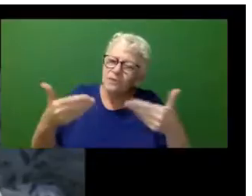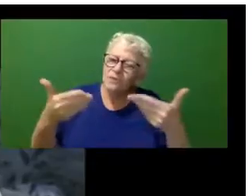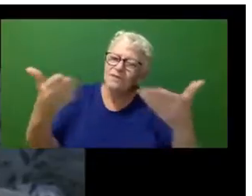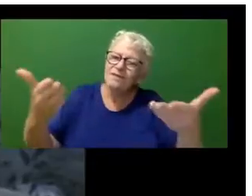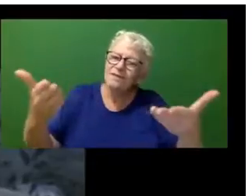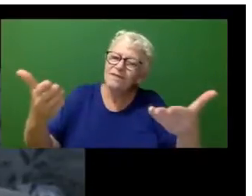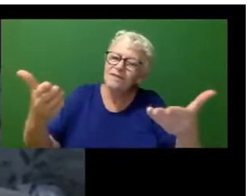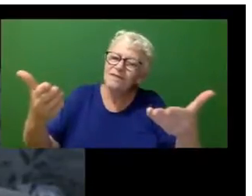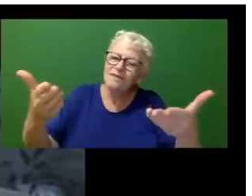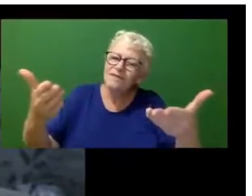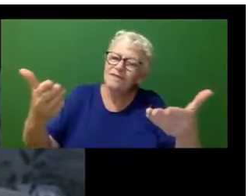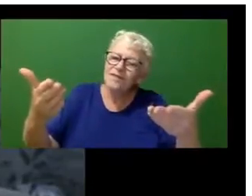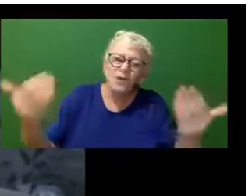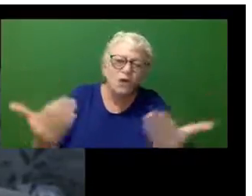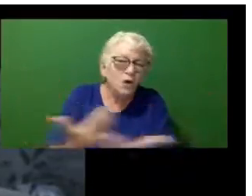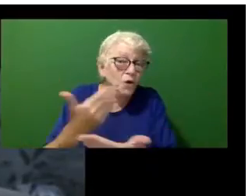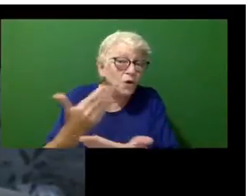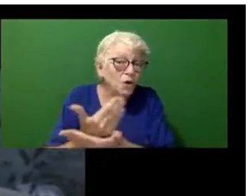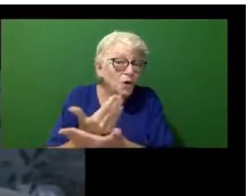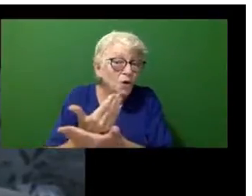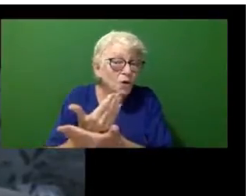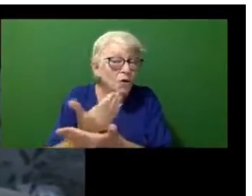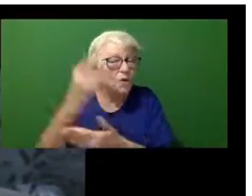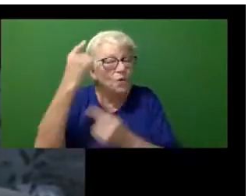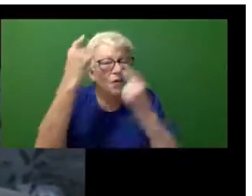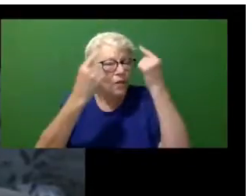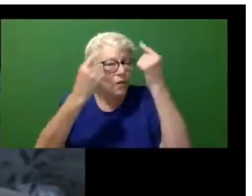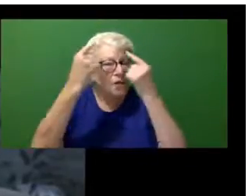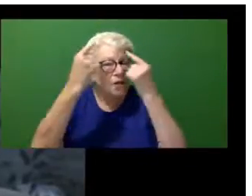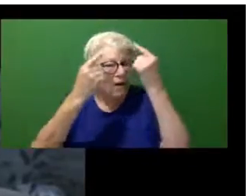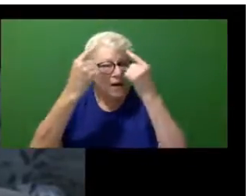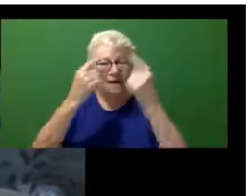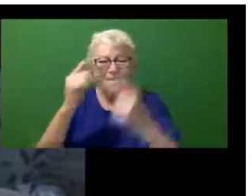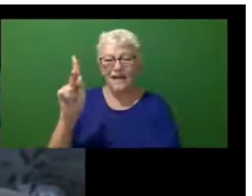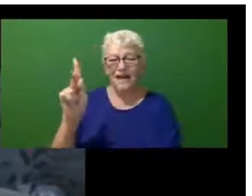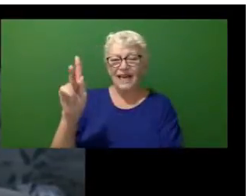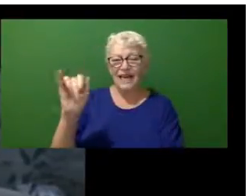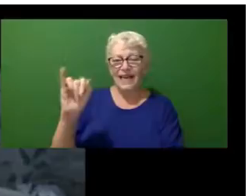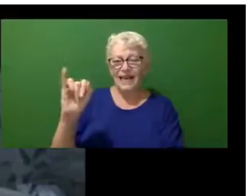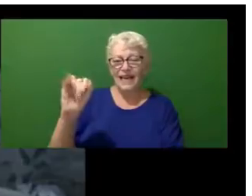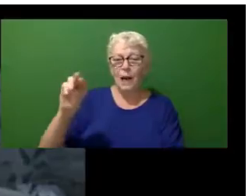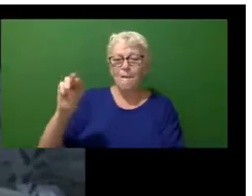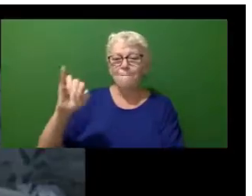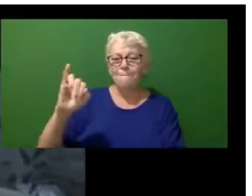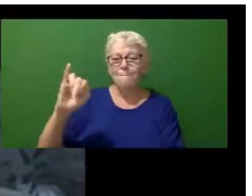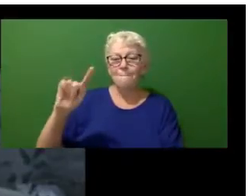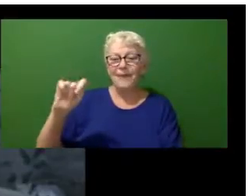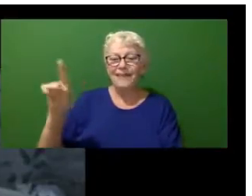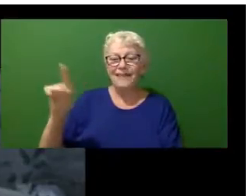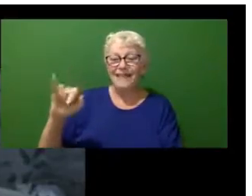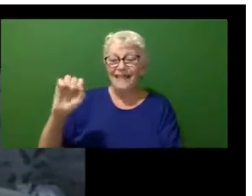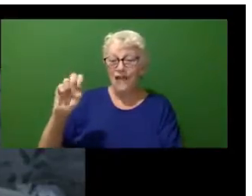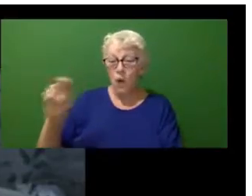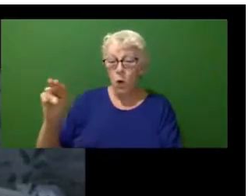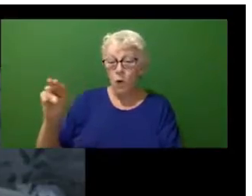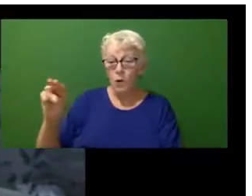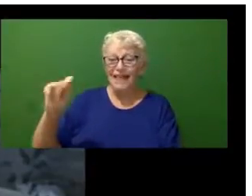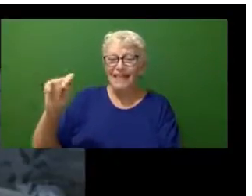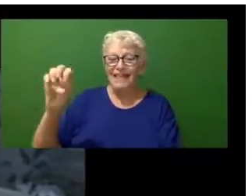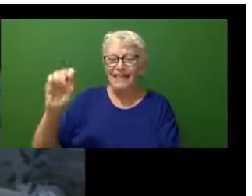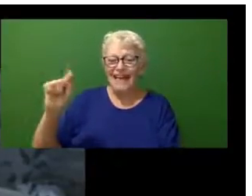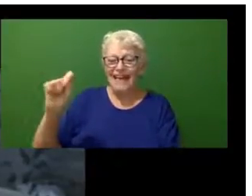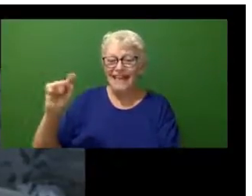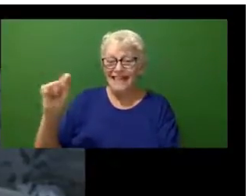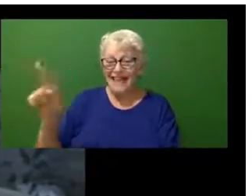a offering out for a new way of framing the text of Kimitzion Teitse Torah. So the